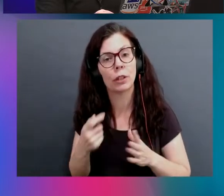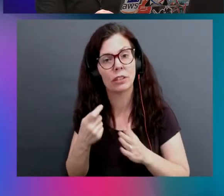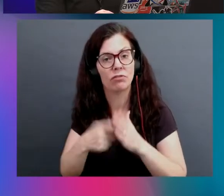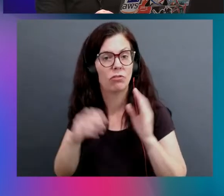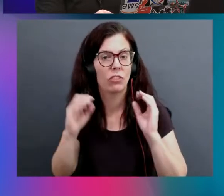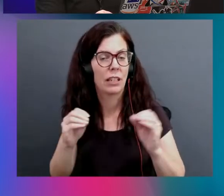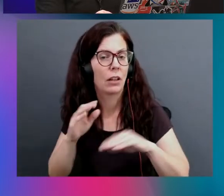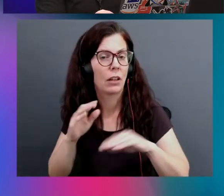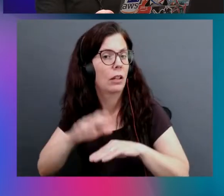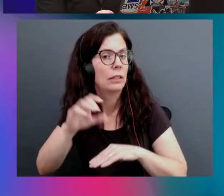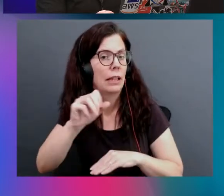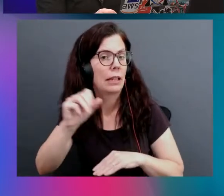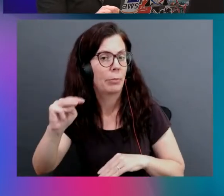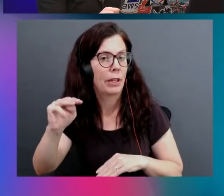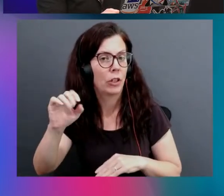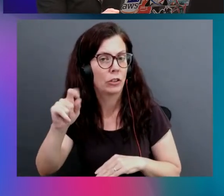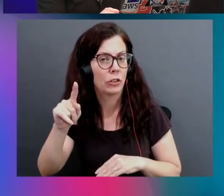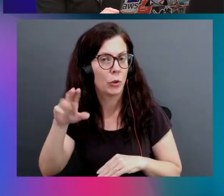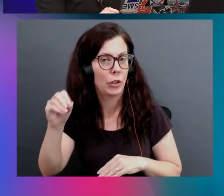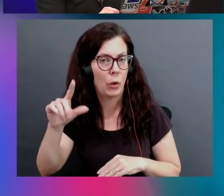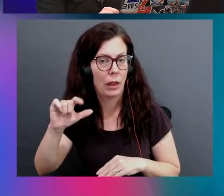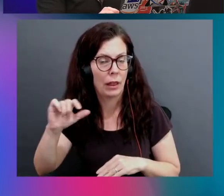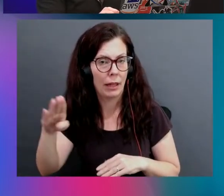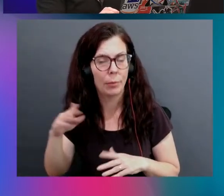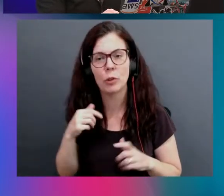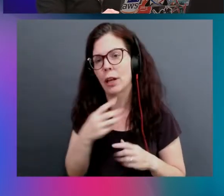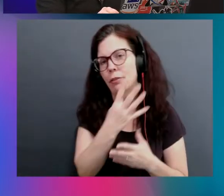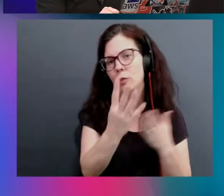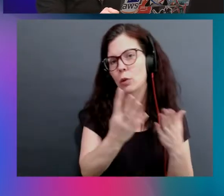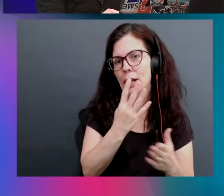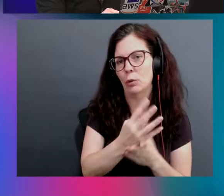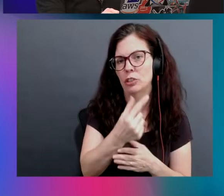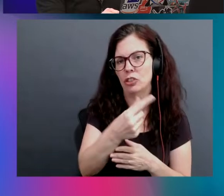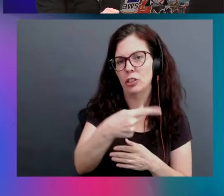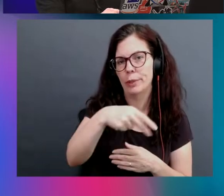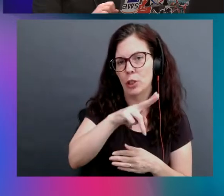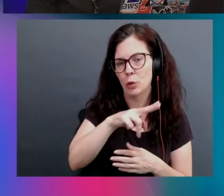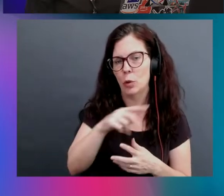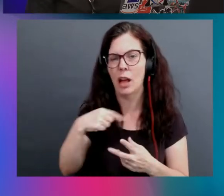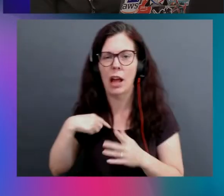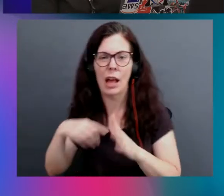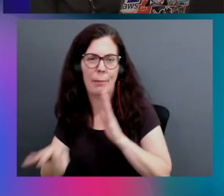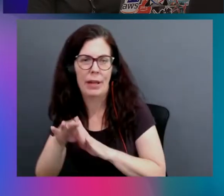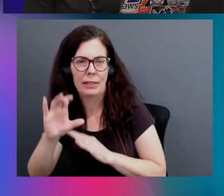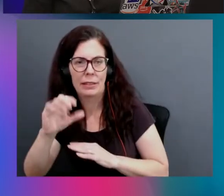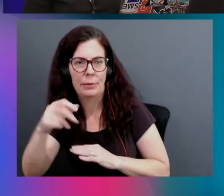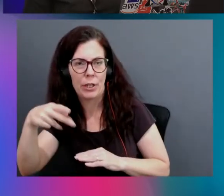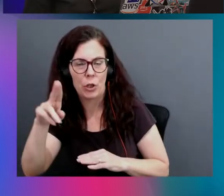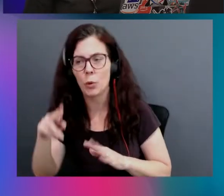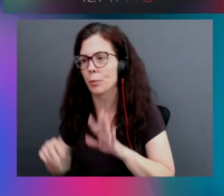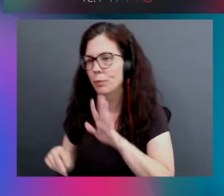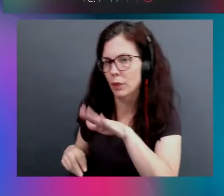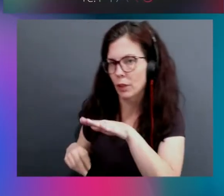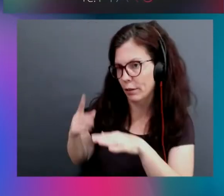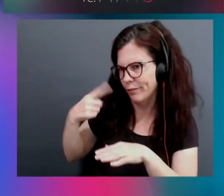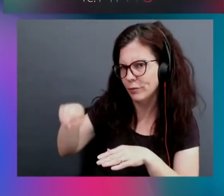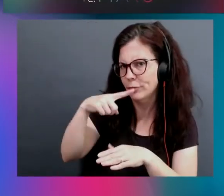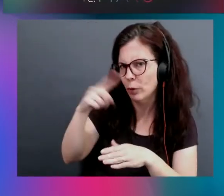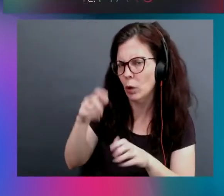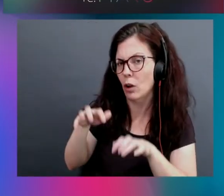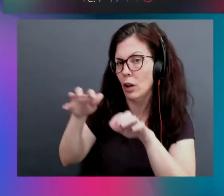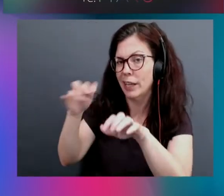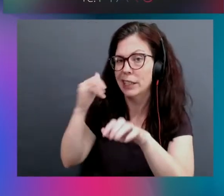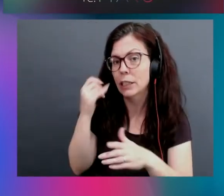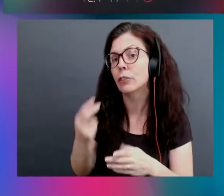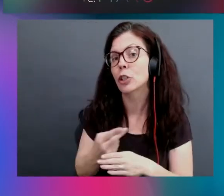get 4 hours of GPU. I chose a CPU in this case. And just for our audience, if you're new to